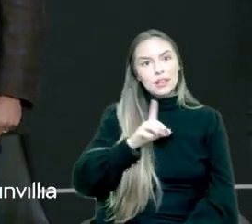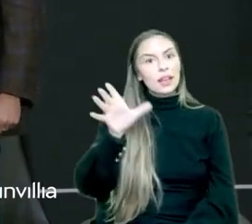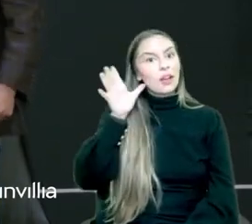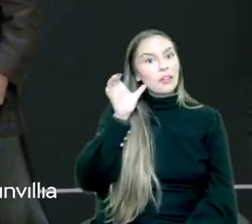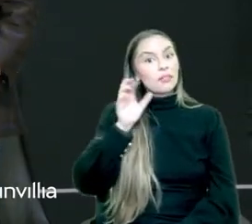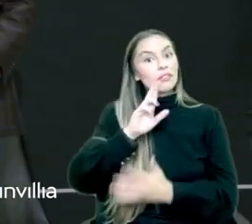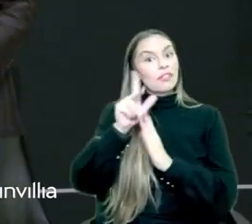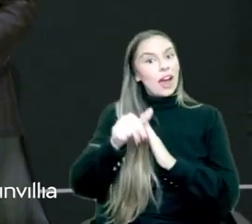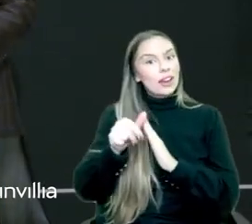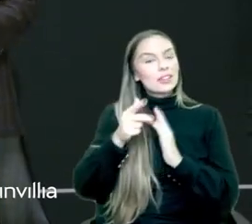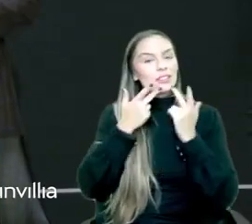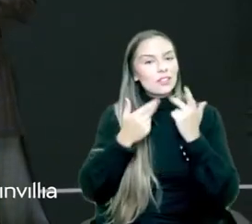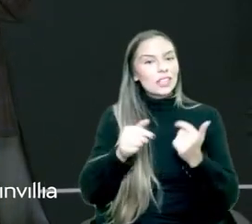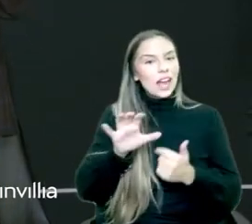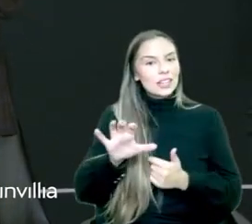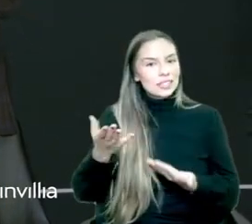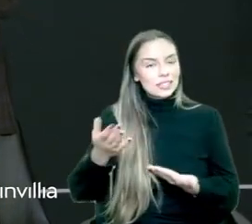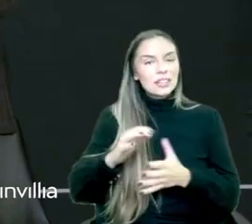and more